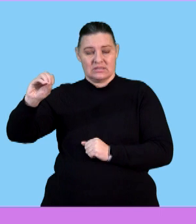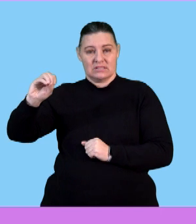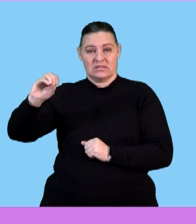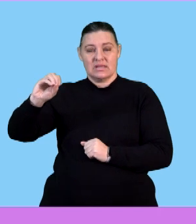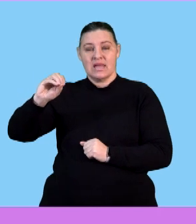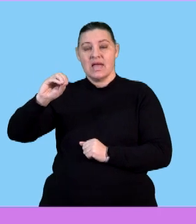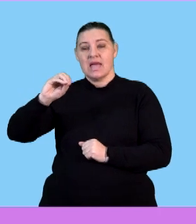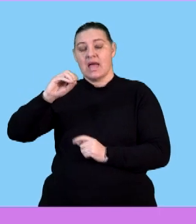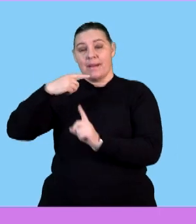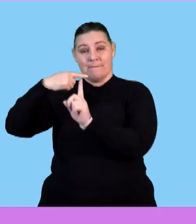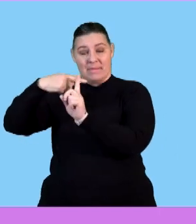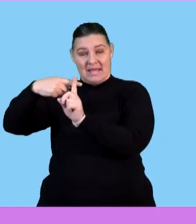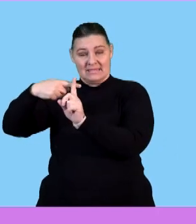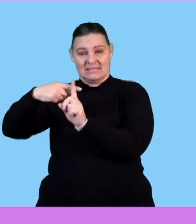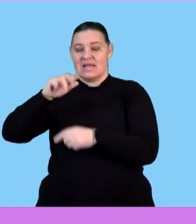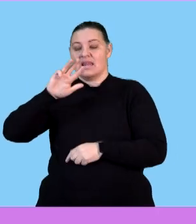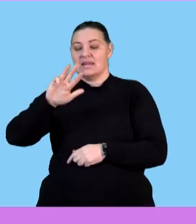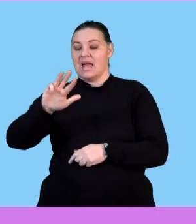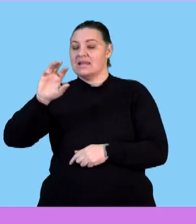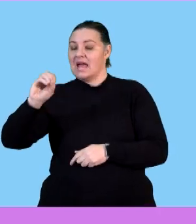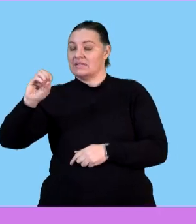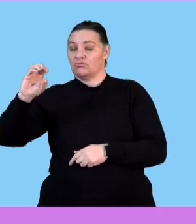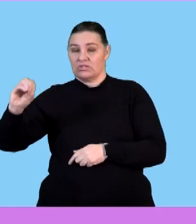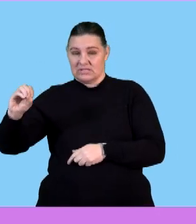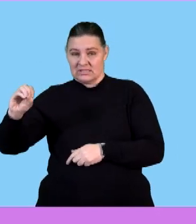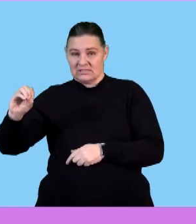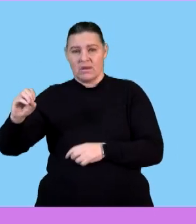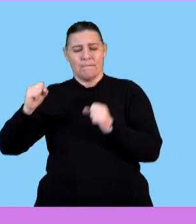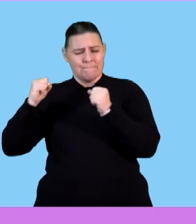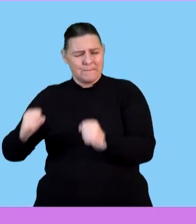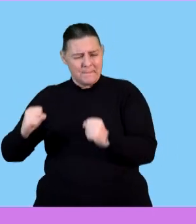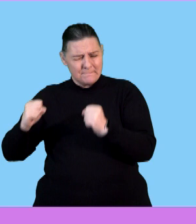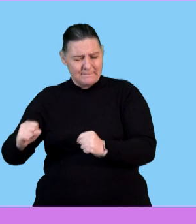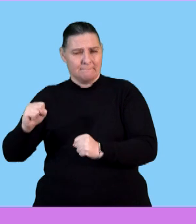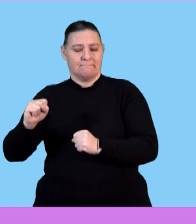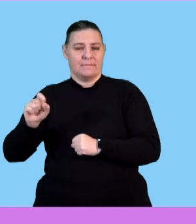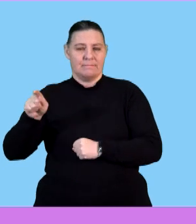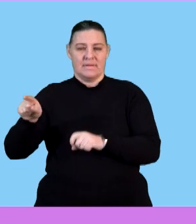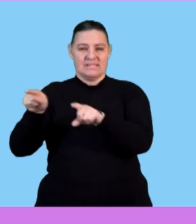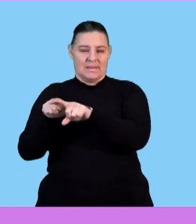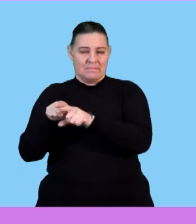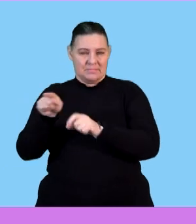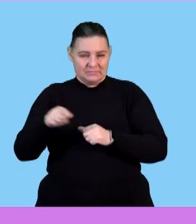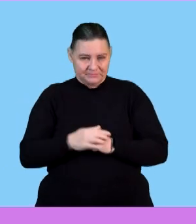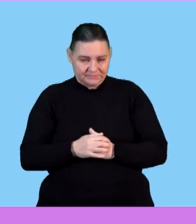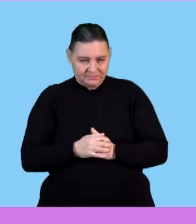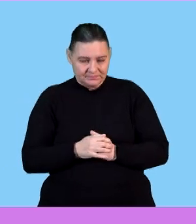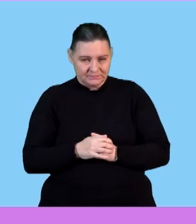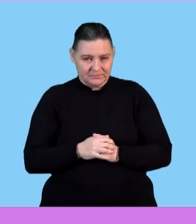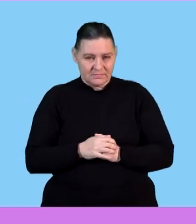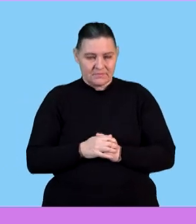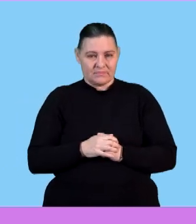21,800 Rand in the account. Let me rewrite that one. It's again 21,800 bucks. That's in the